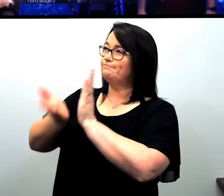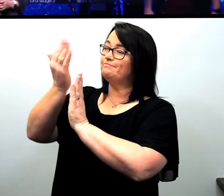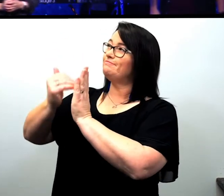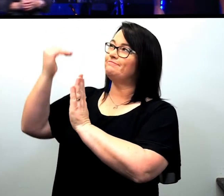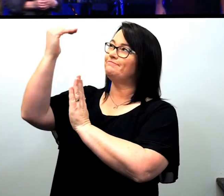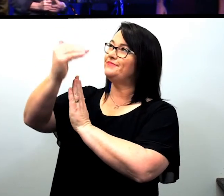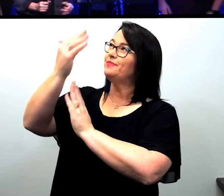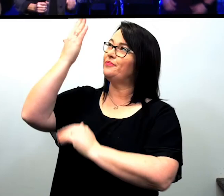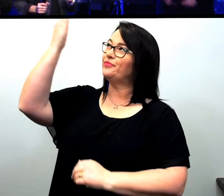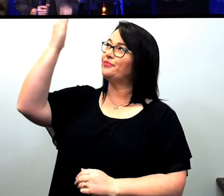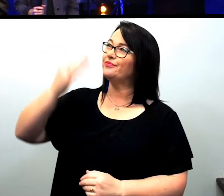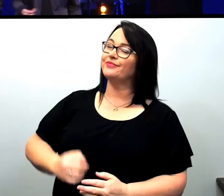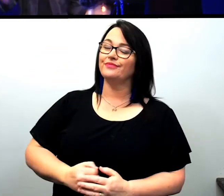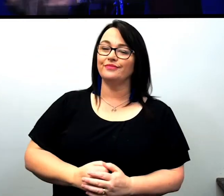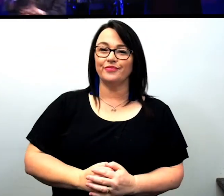All right.